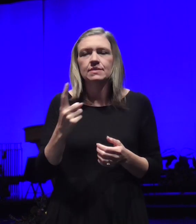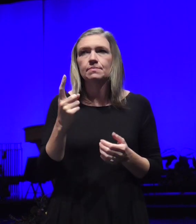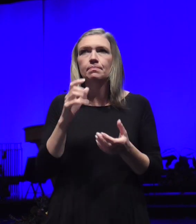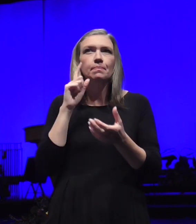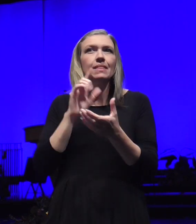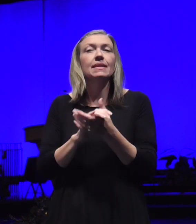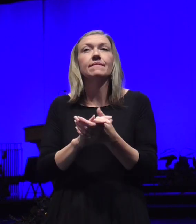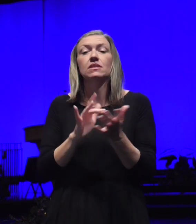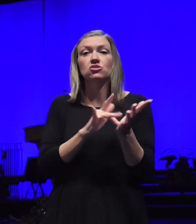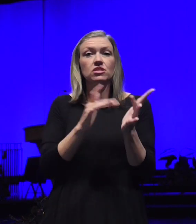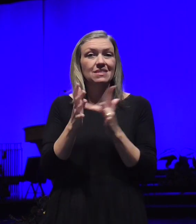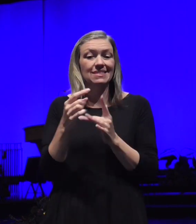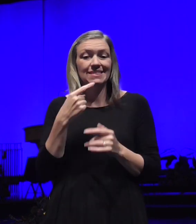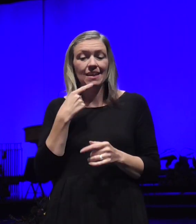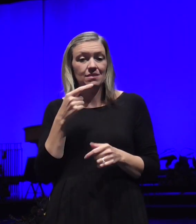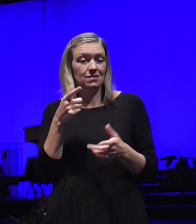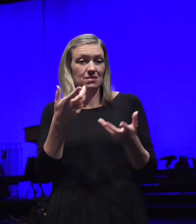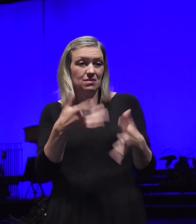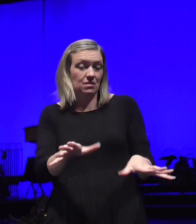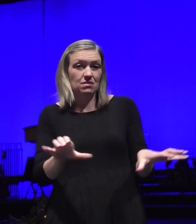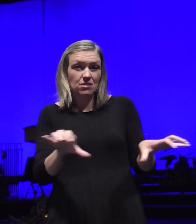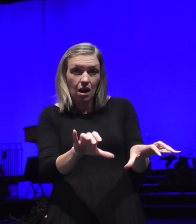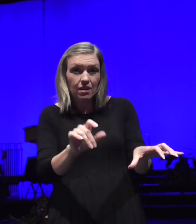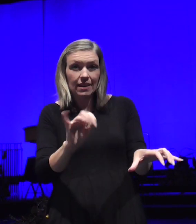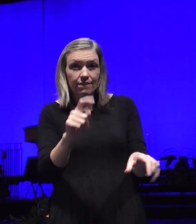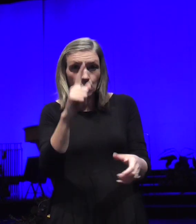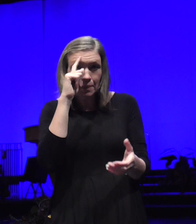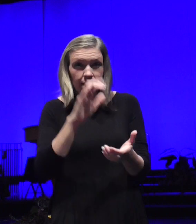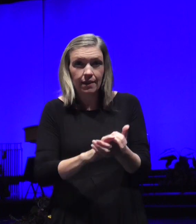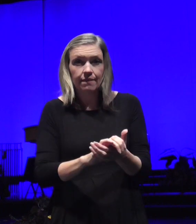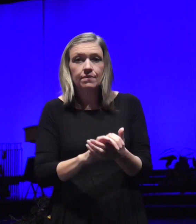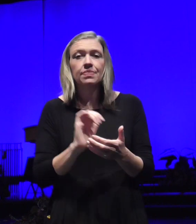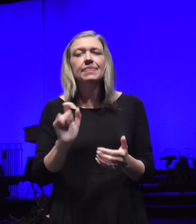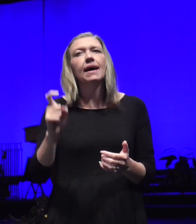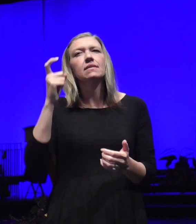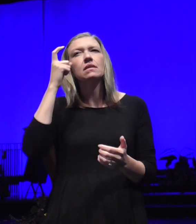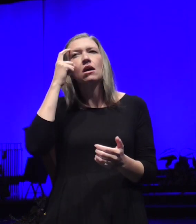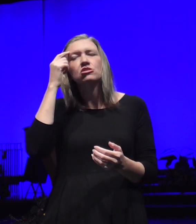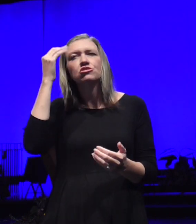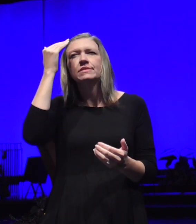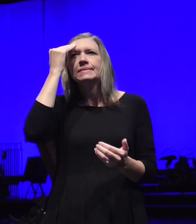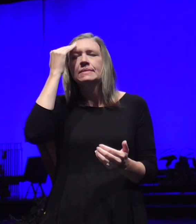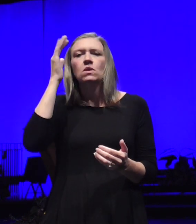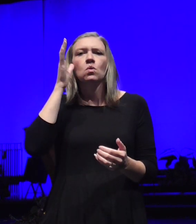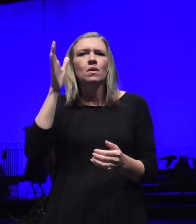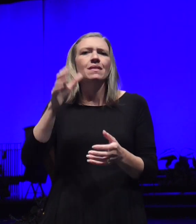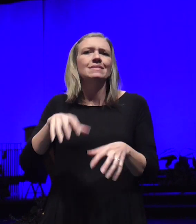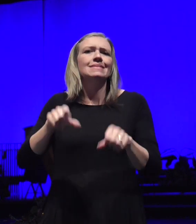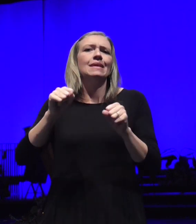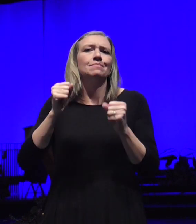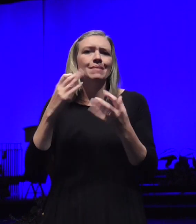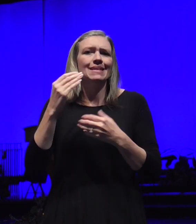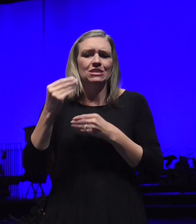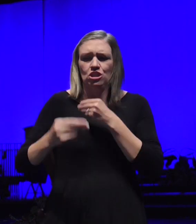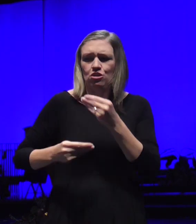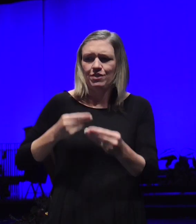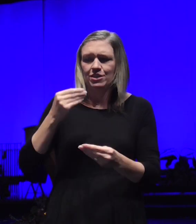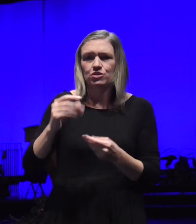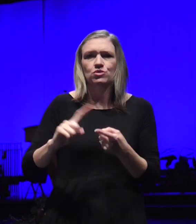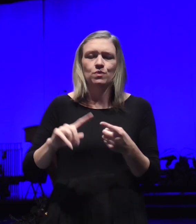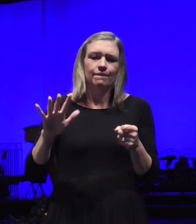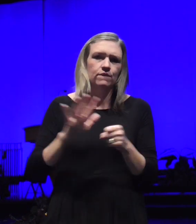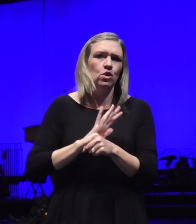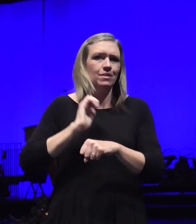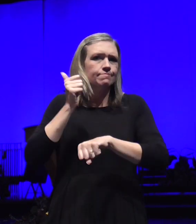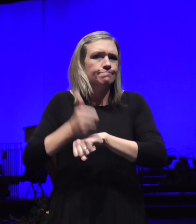said, "It is done unto you as you believe." This consciousness will take many generations to become fully established on